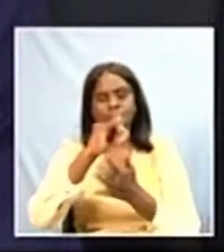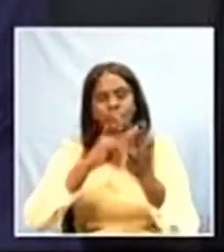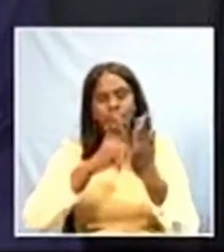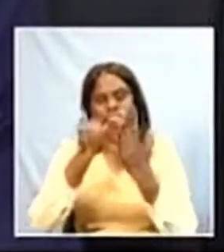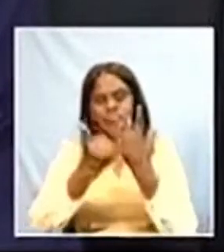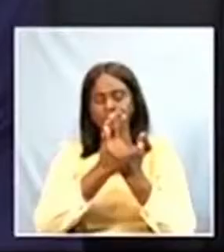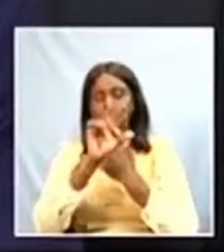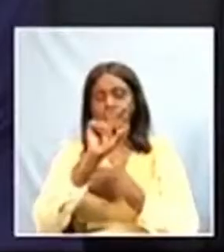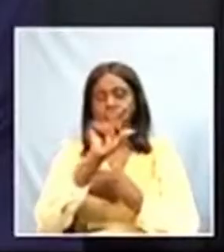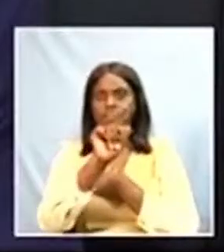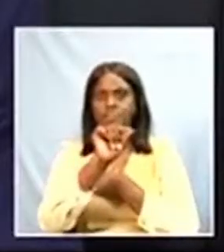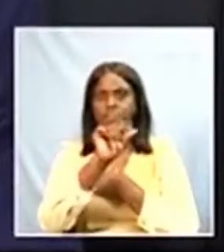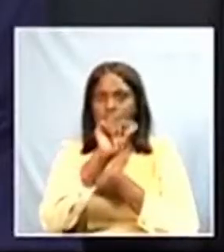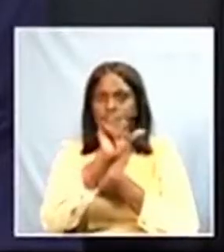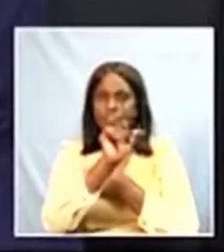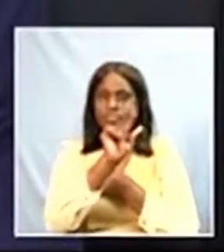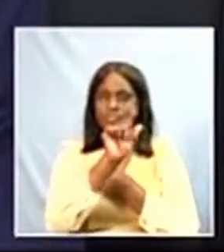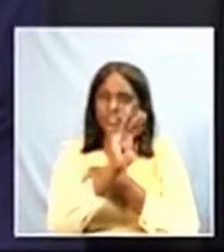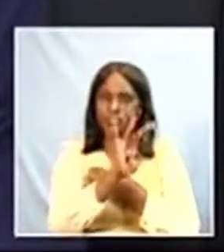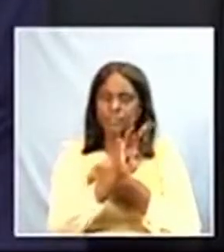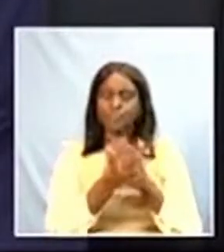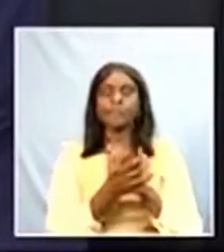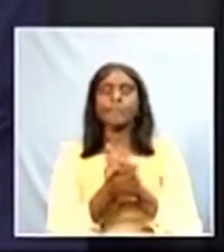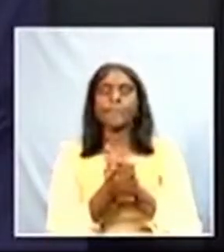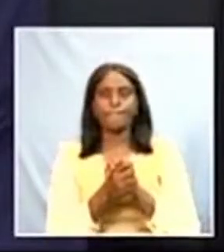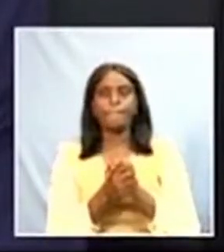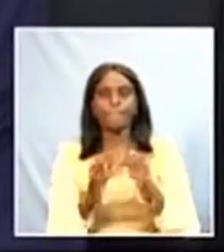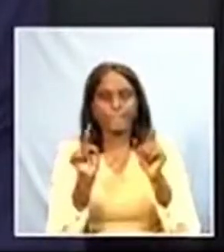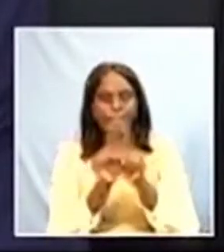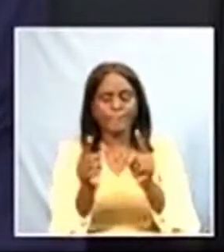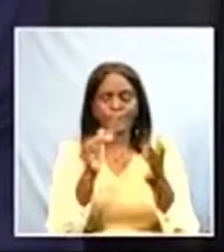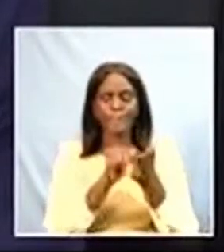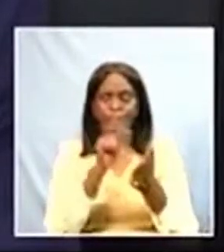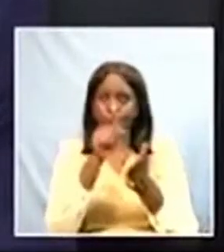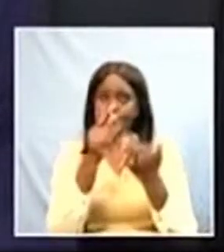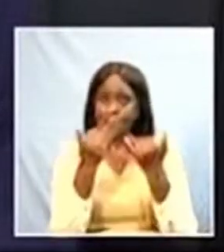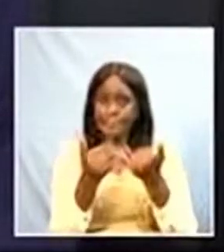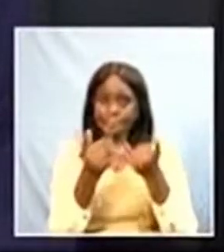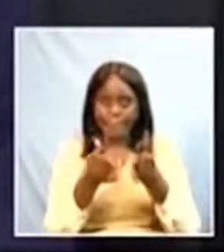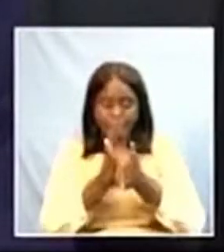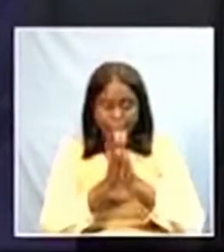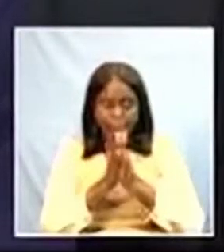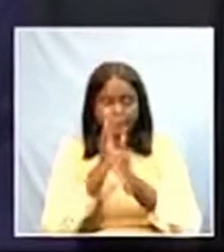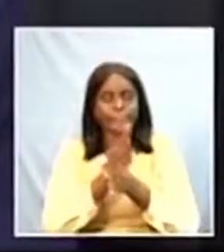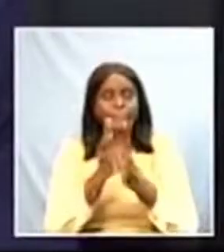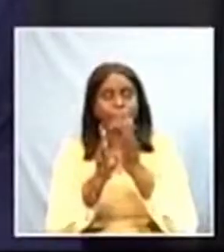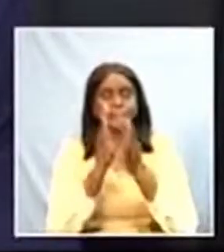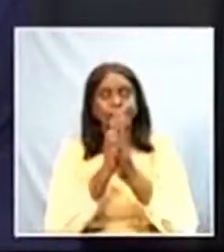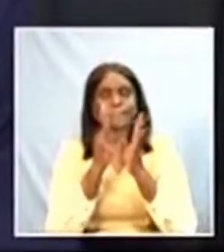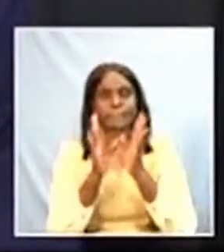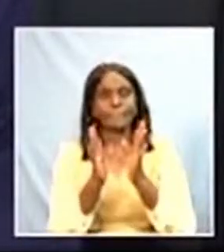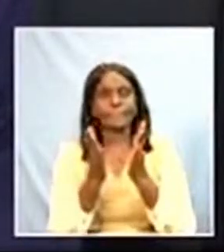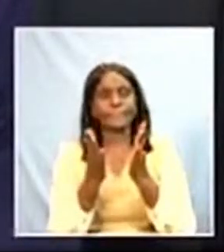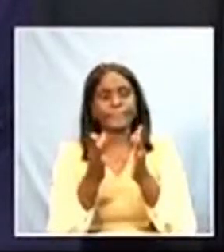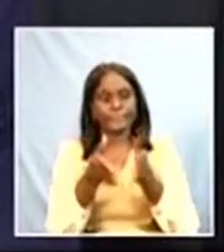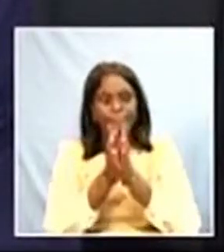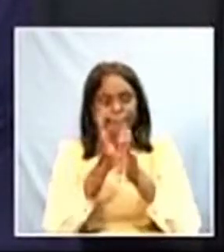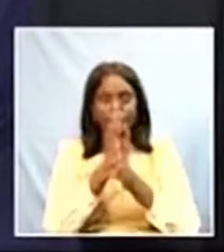July 2024. And we are asking the contractor